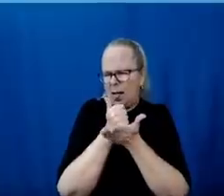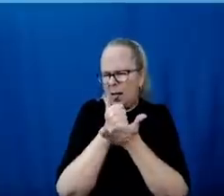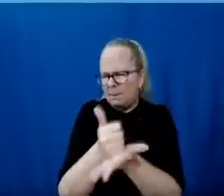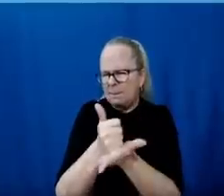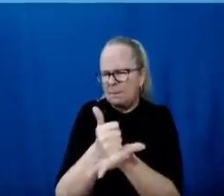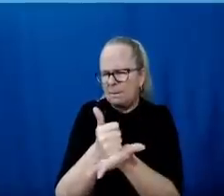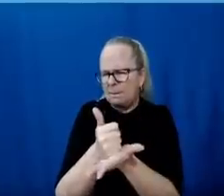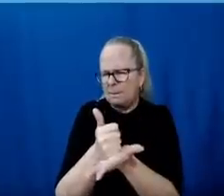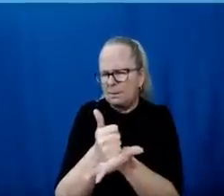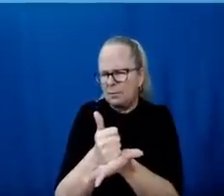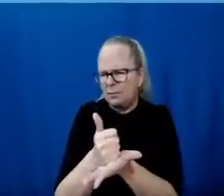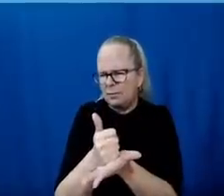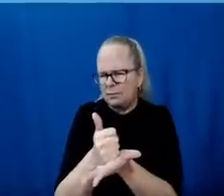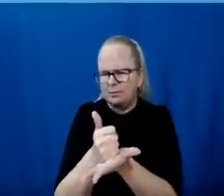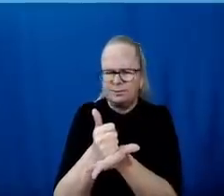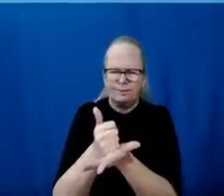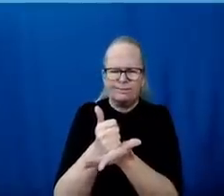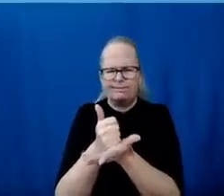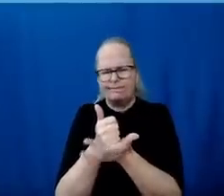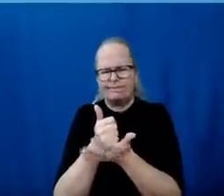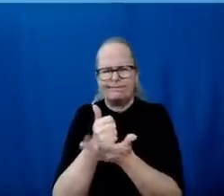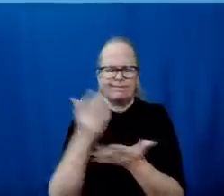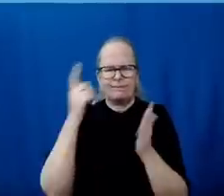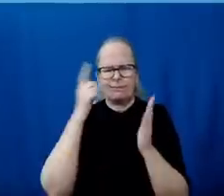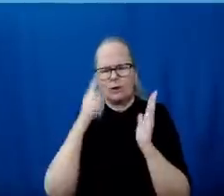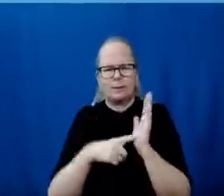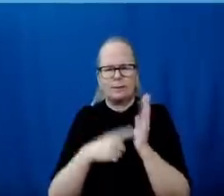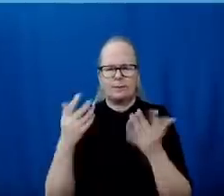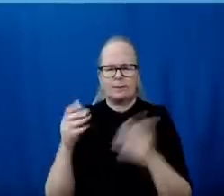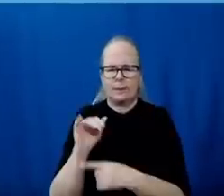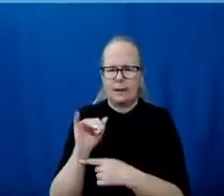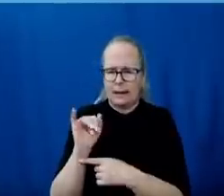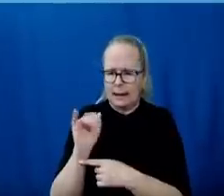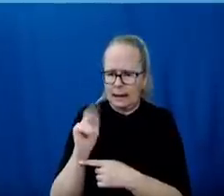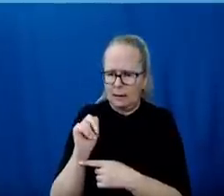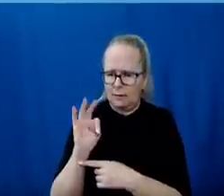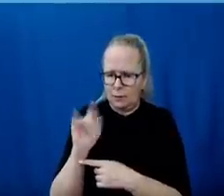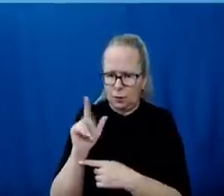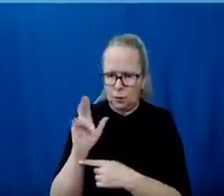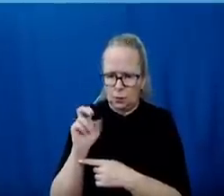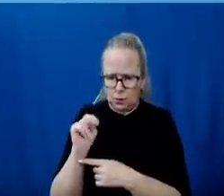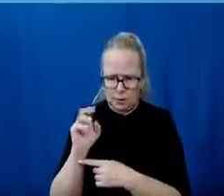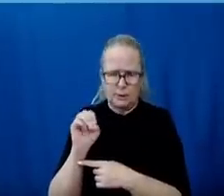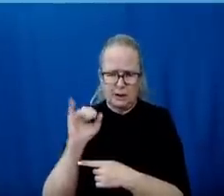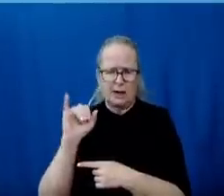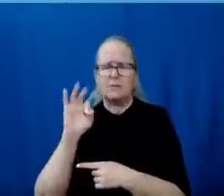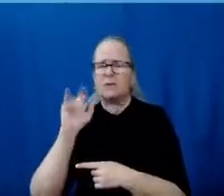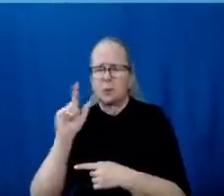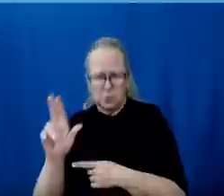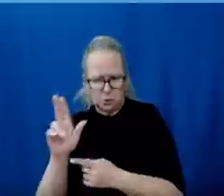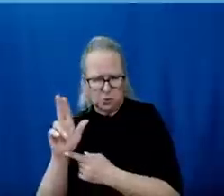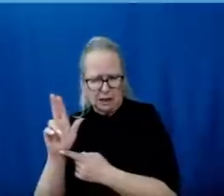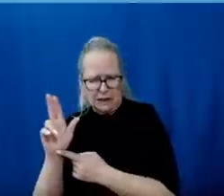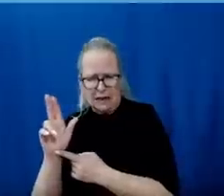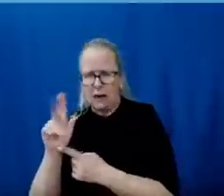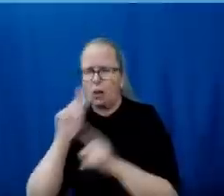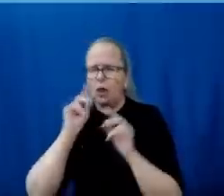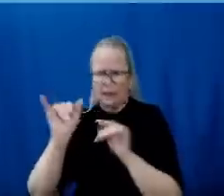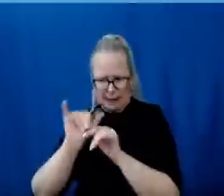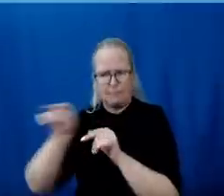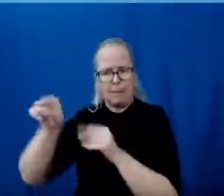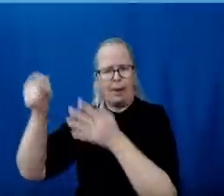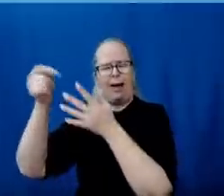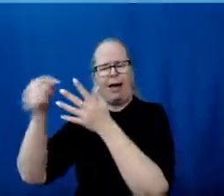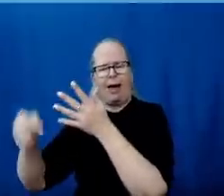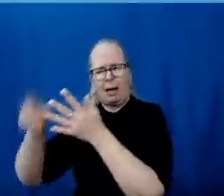have treatments that can help to mitigate their ultimate response, including things like influenza. So we're working to